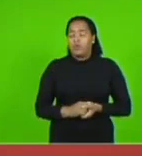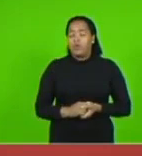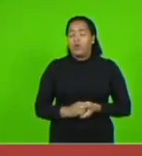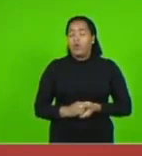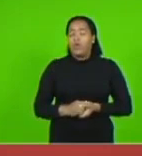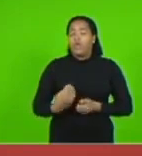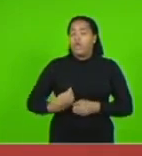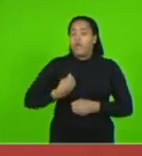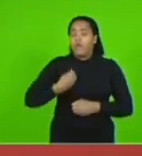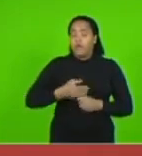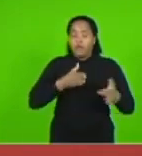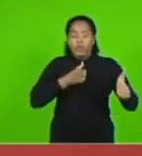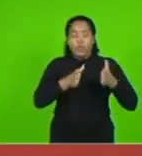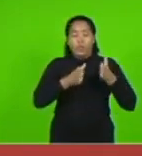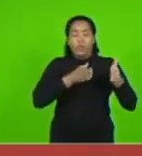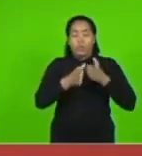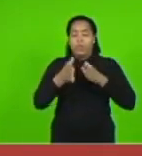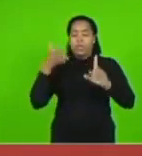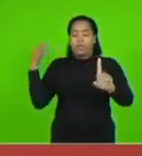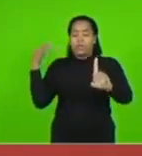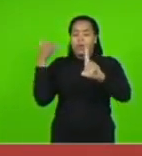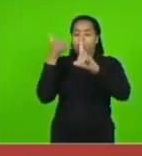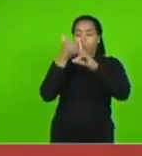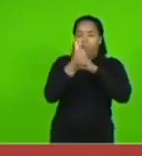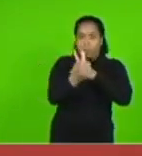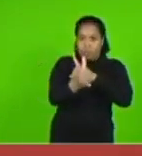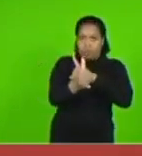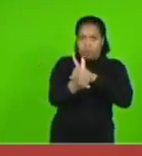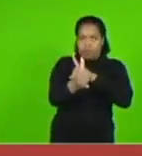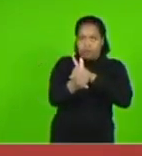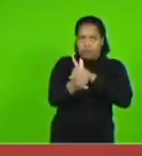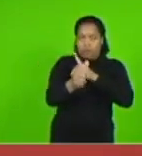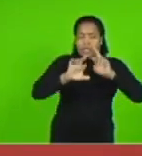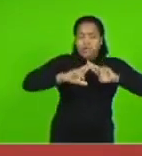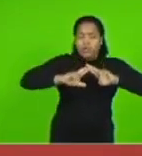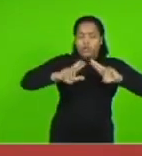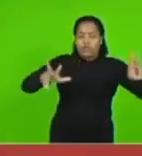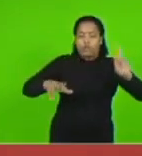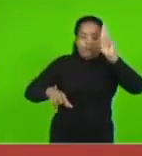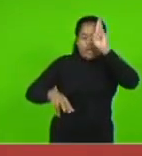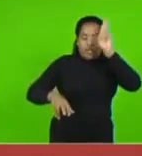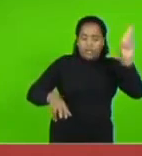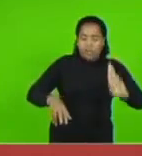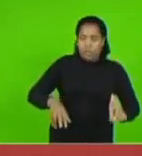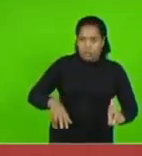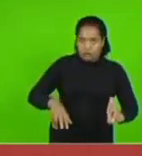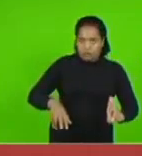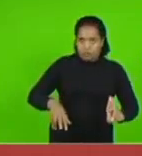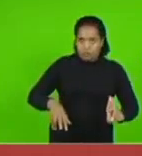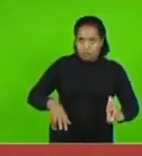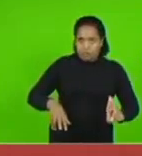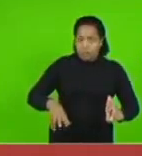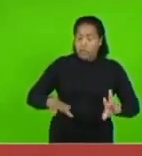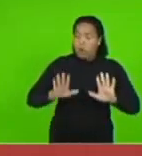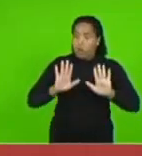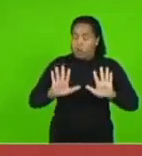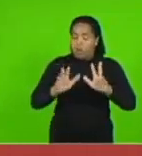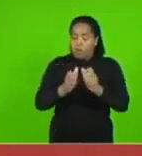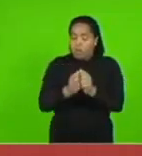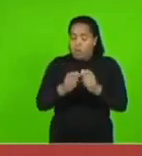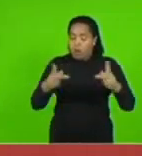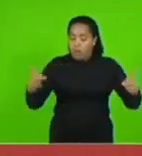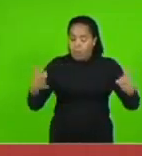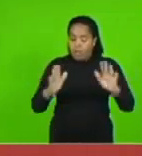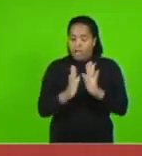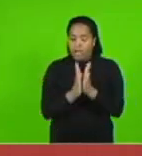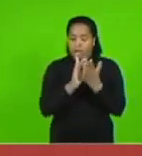we are before prophecy. The promises of the Lord are being fulfilled. If we